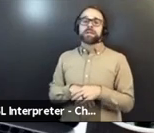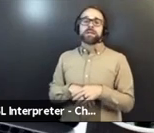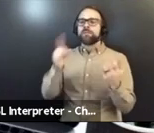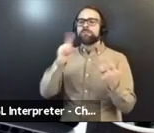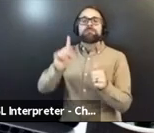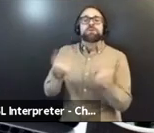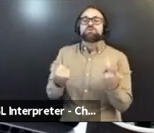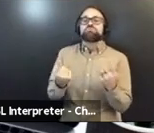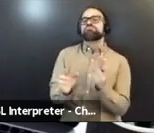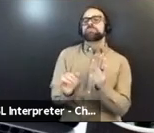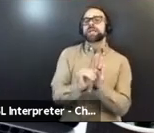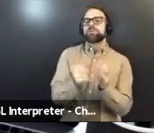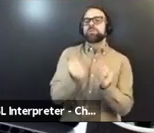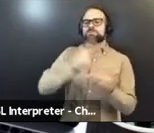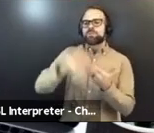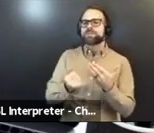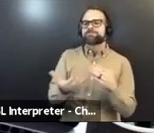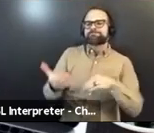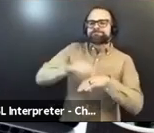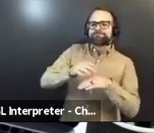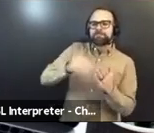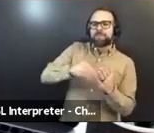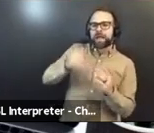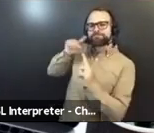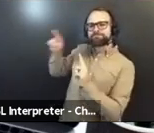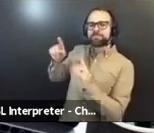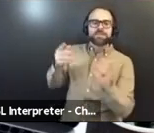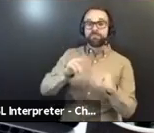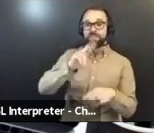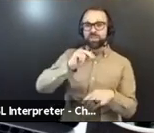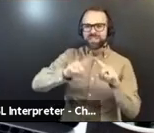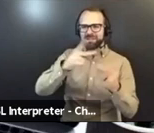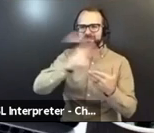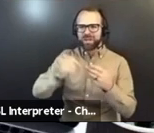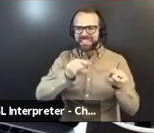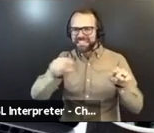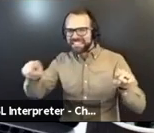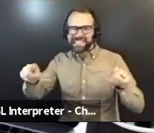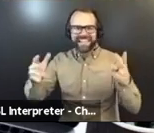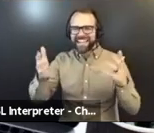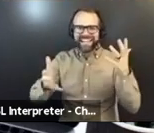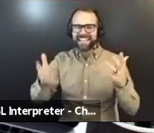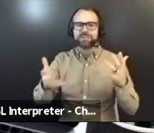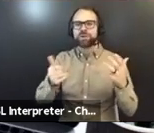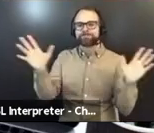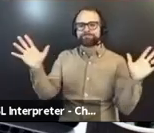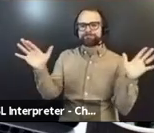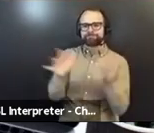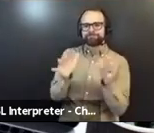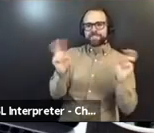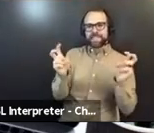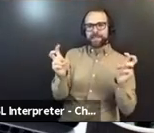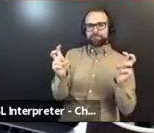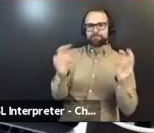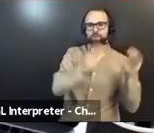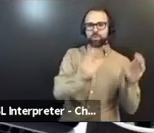claim. Sometimes firms have about 30 different projects. So the idea is to try and theme them so you have less and less. And the reason being is you